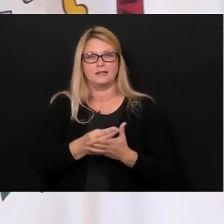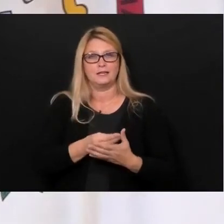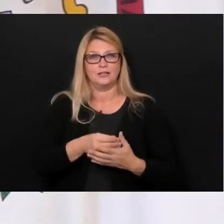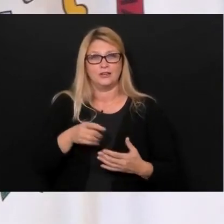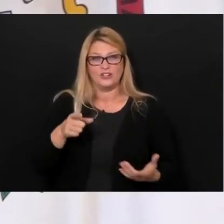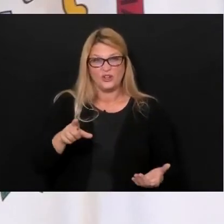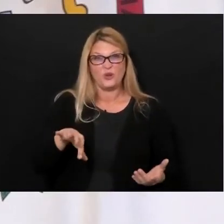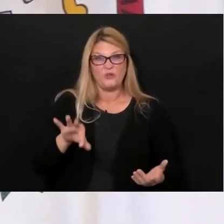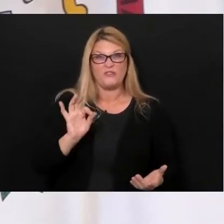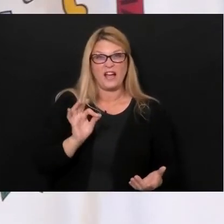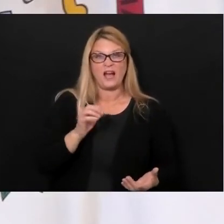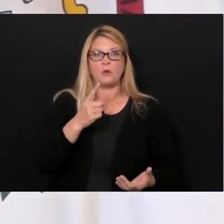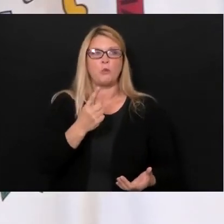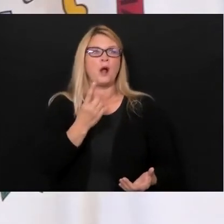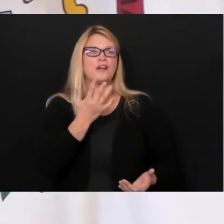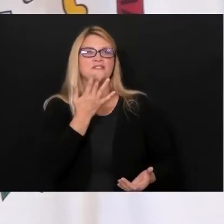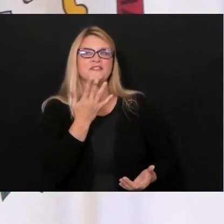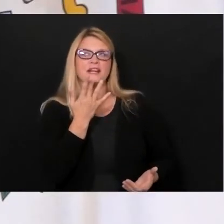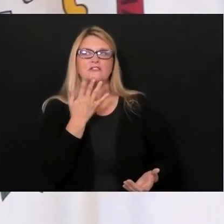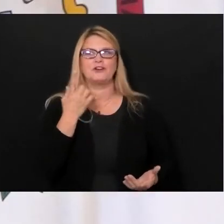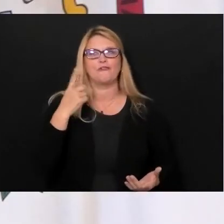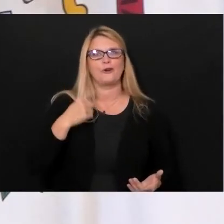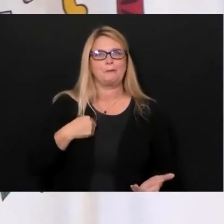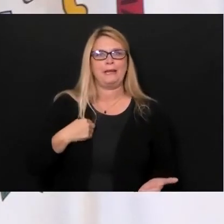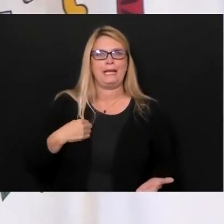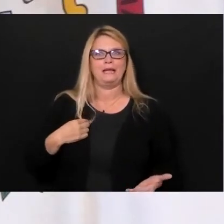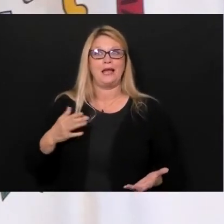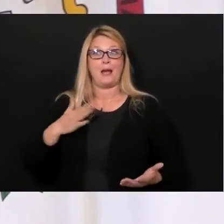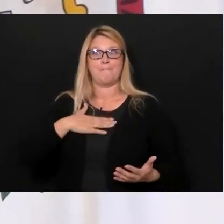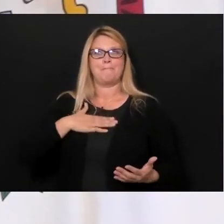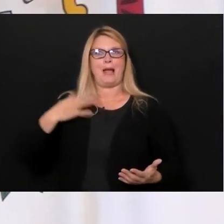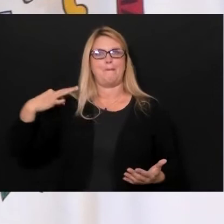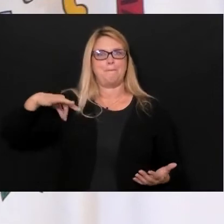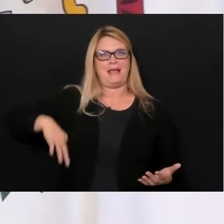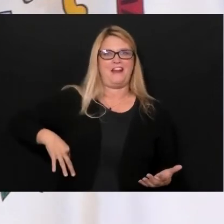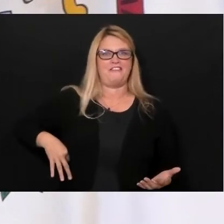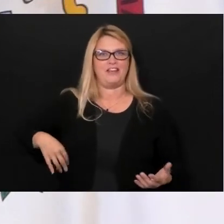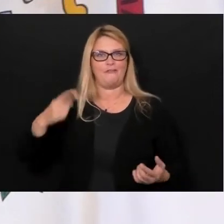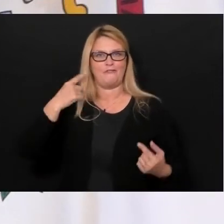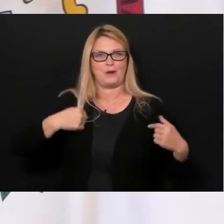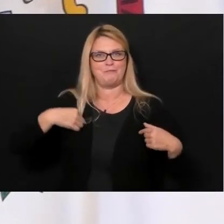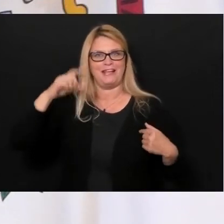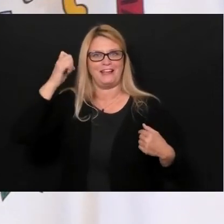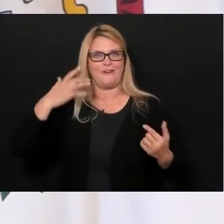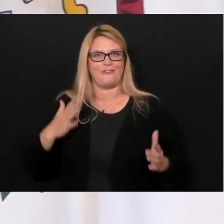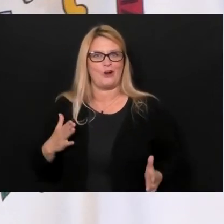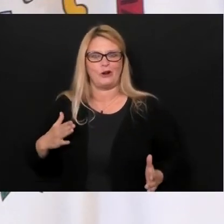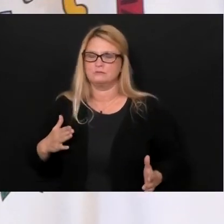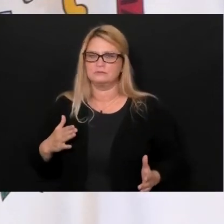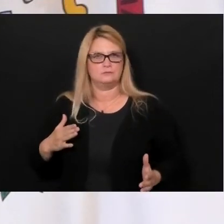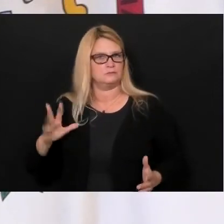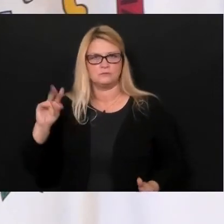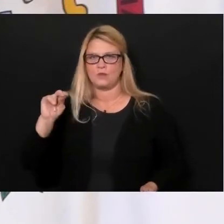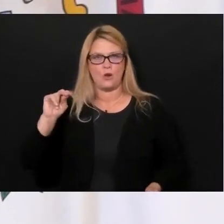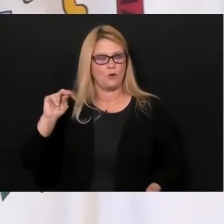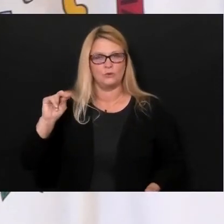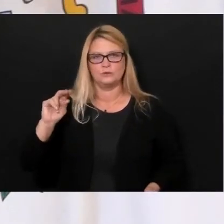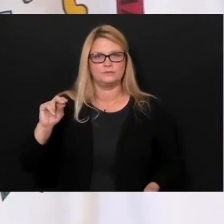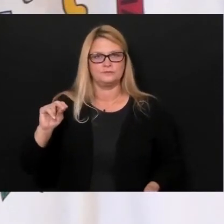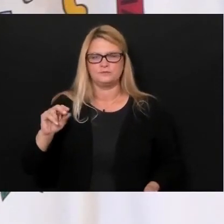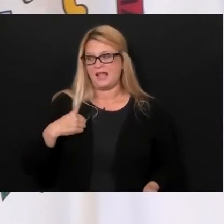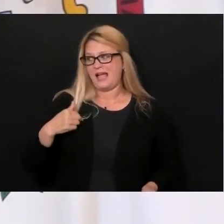one. You find some pet project that's been put into place and everything here because Jim Justice wanted